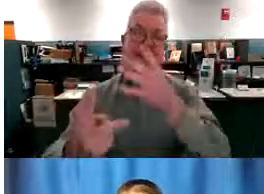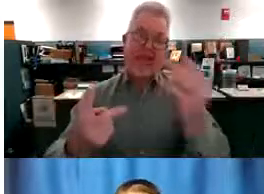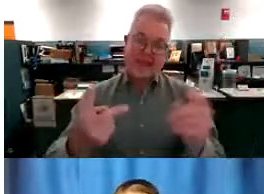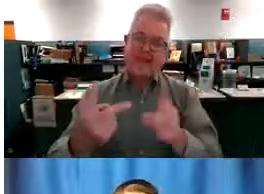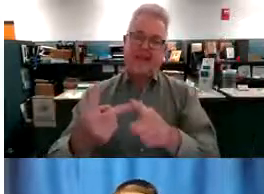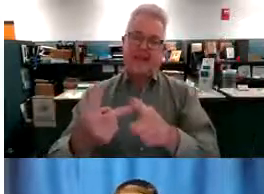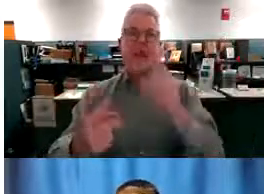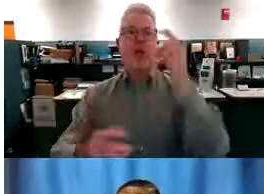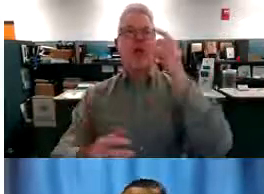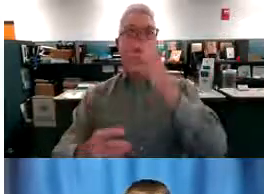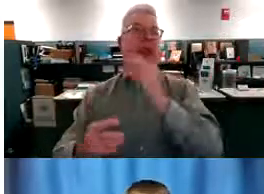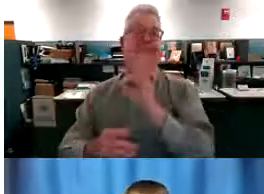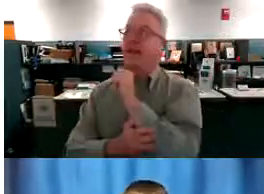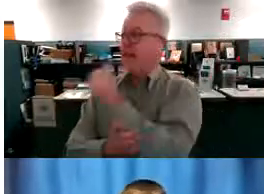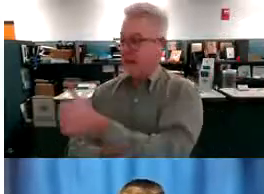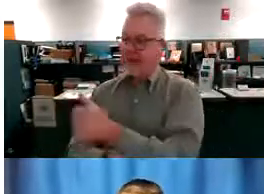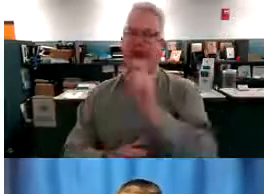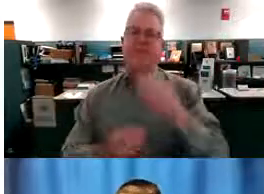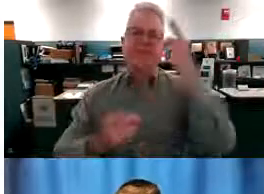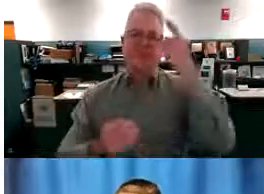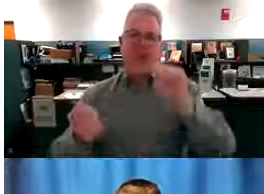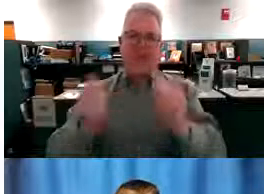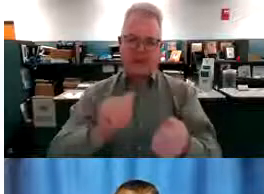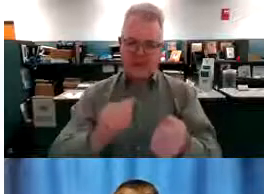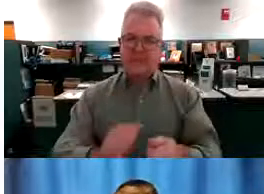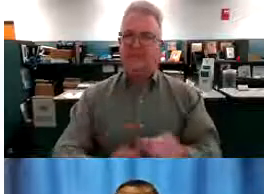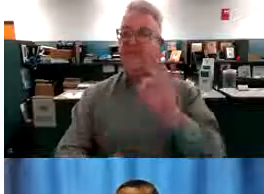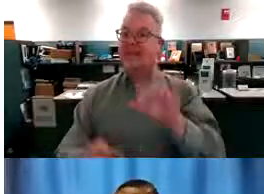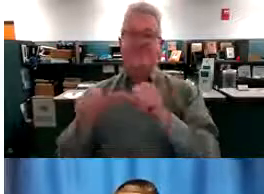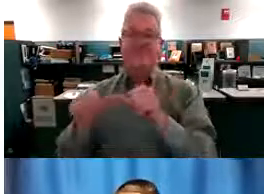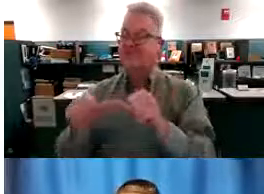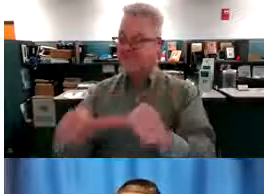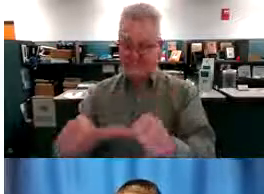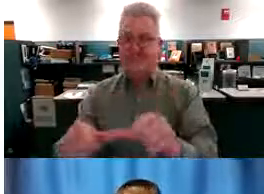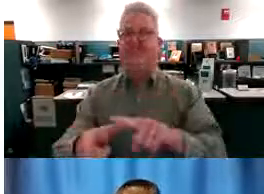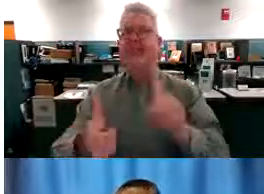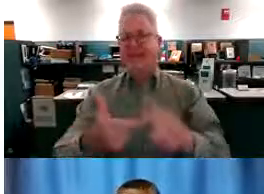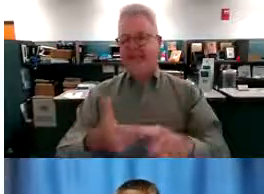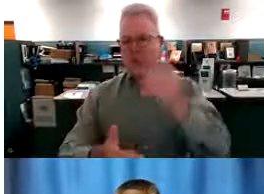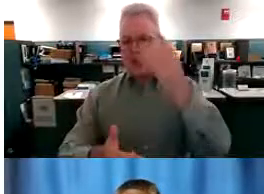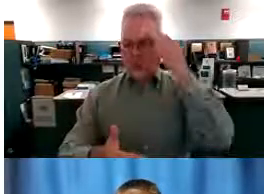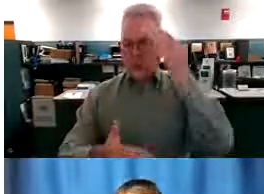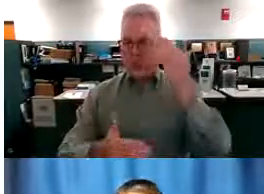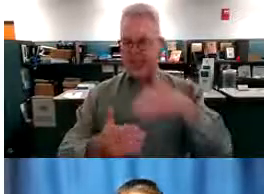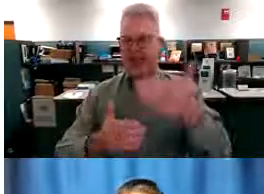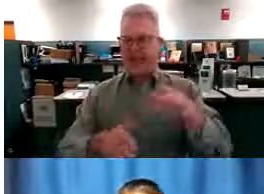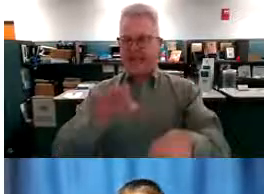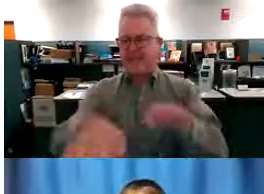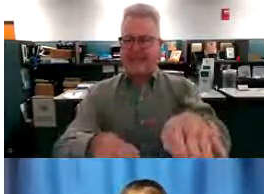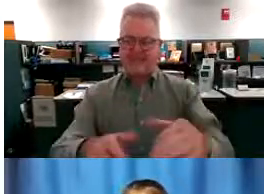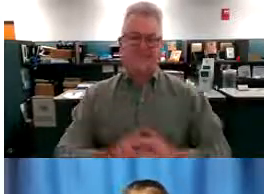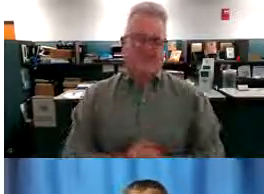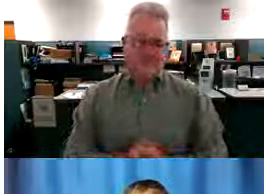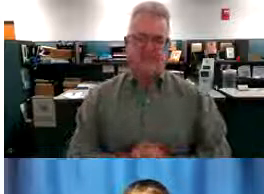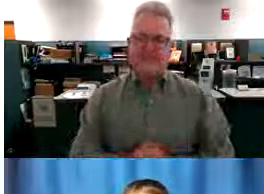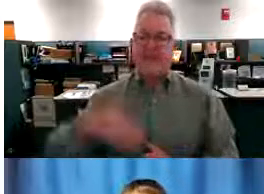the communication needs to be effective. And if it's not, then they need to provide a reasonable accommodation. And if it's continuing